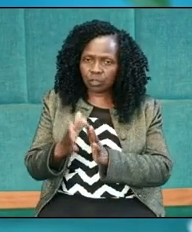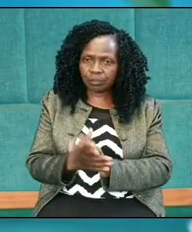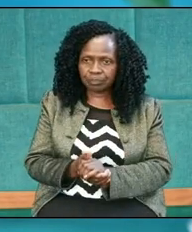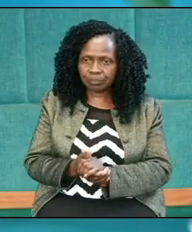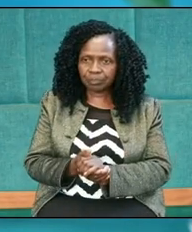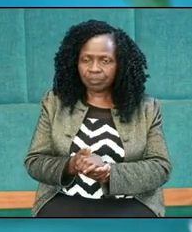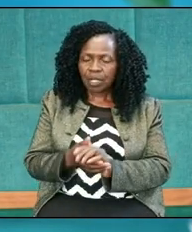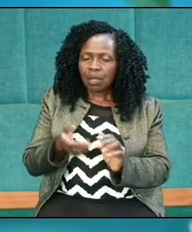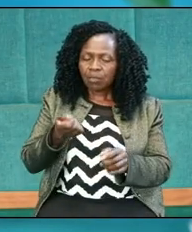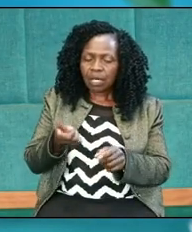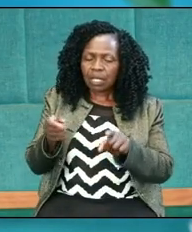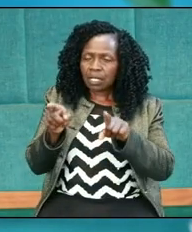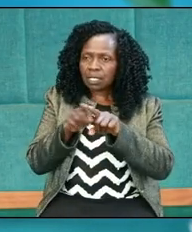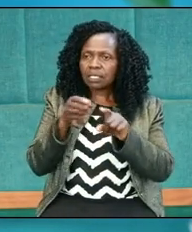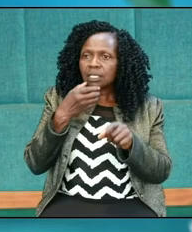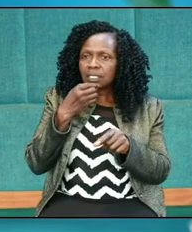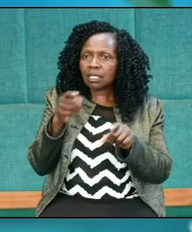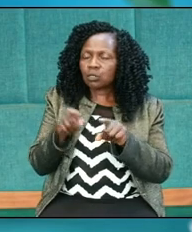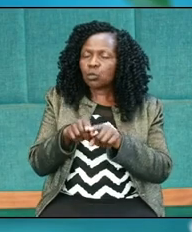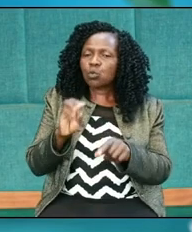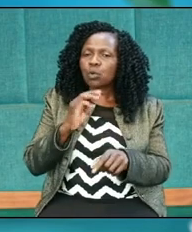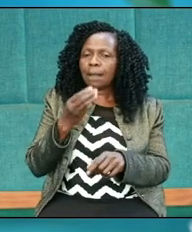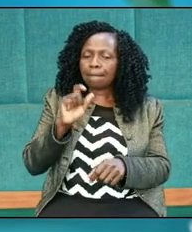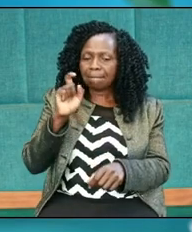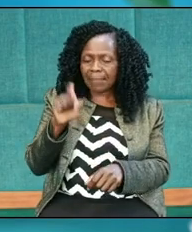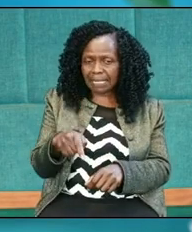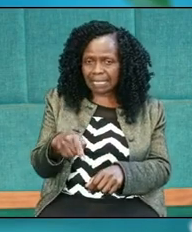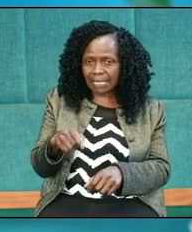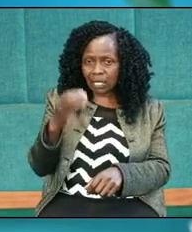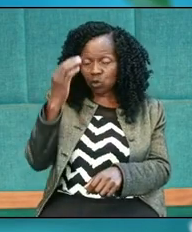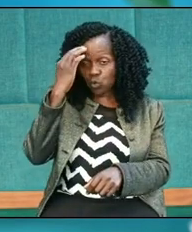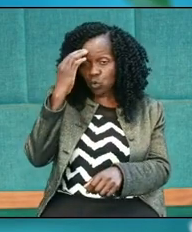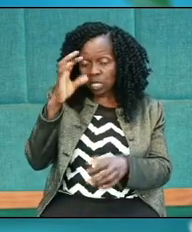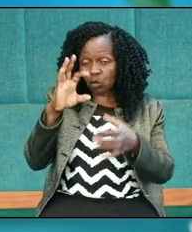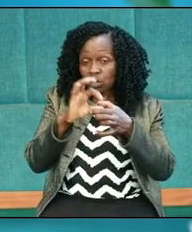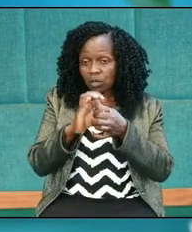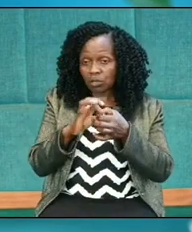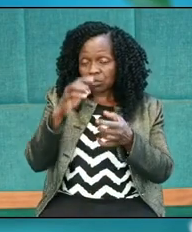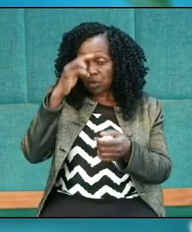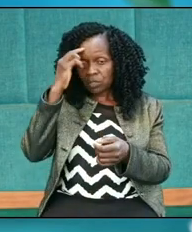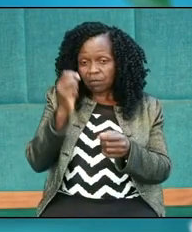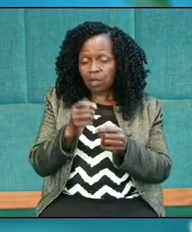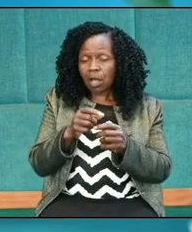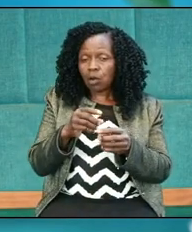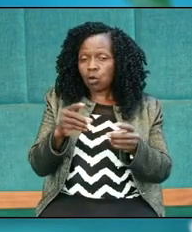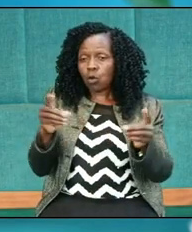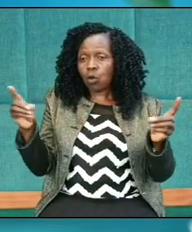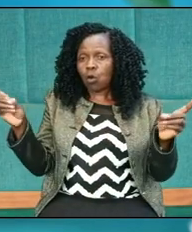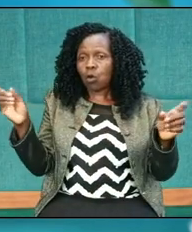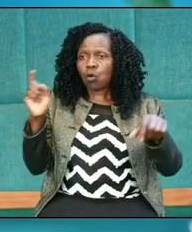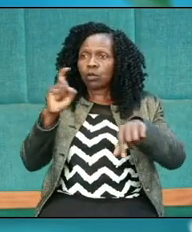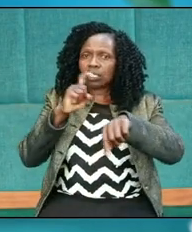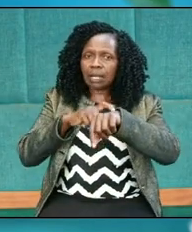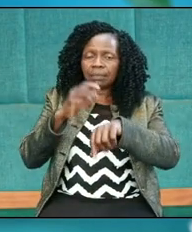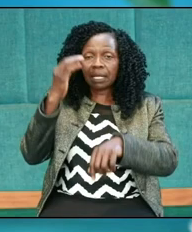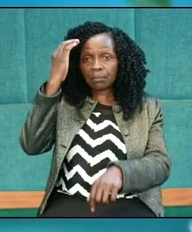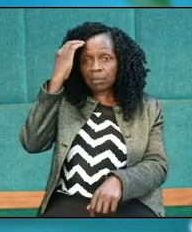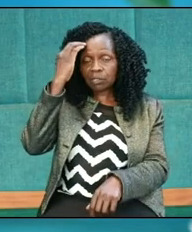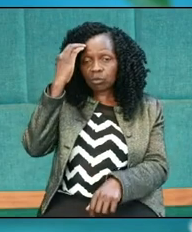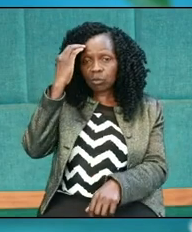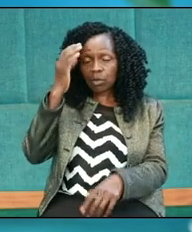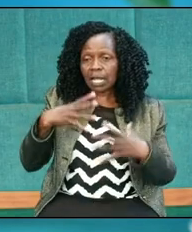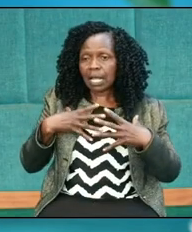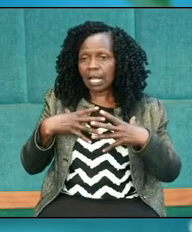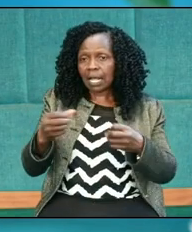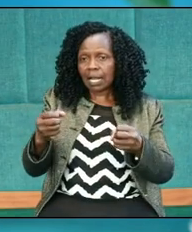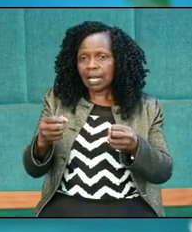sisters, that it is important we may be able to understand the connection. And because for a very long time, the mental health aspect